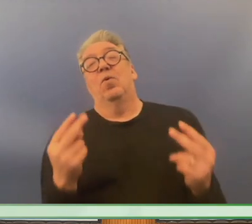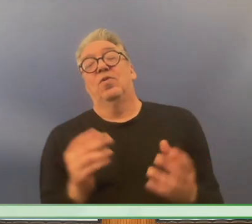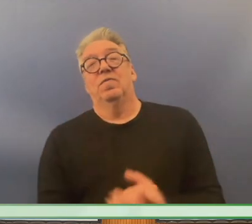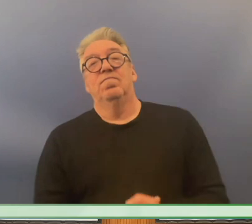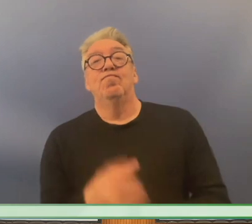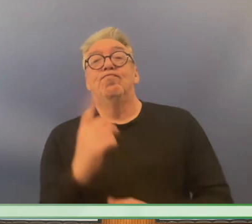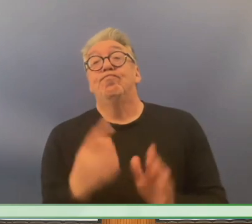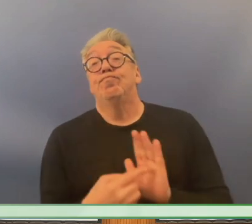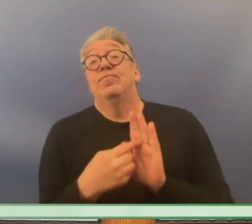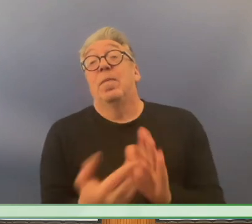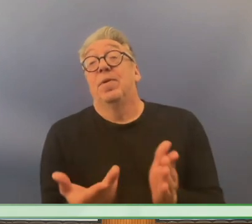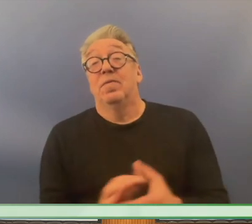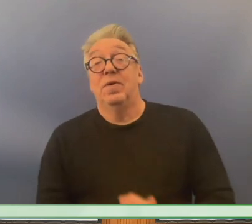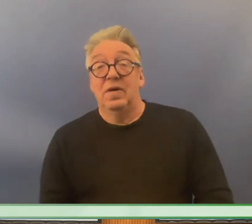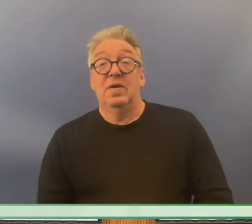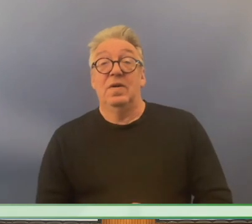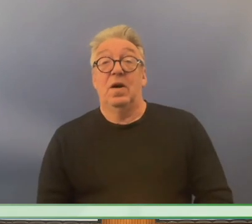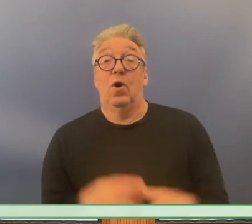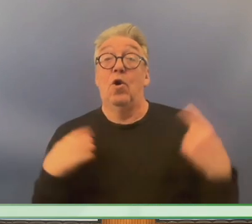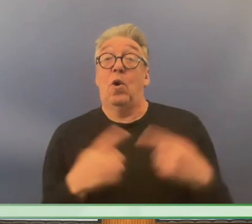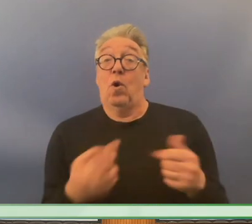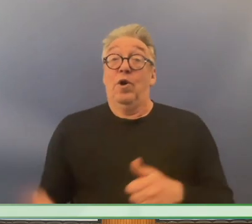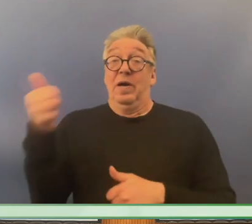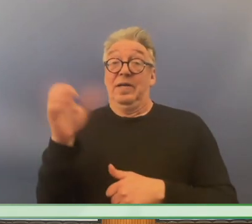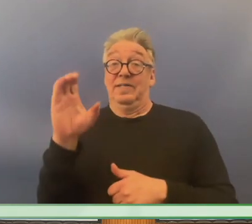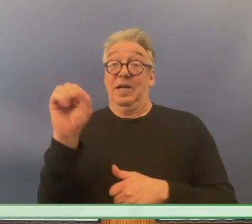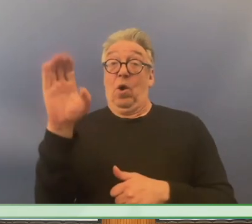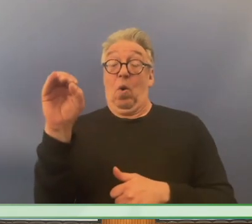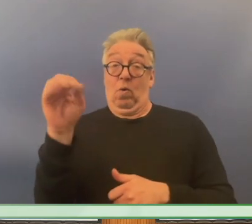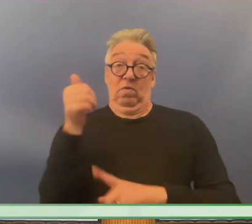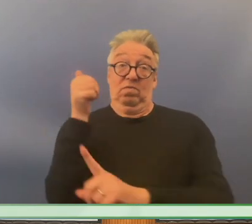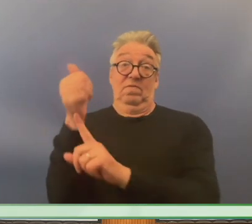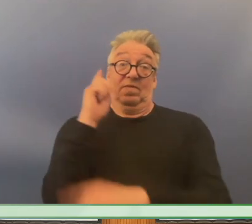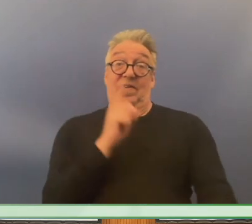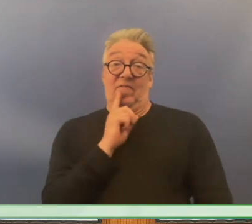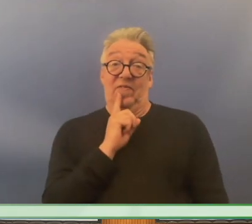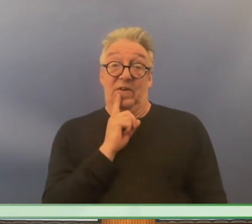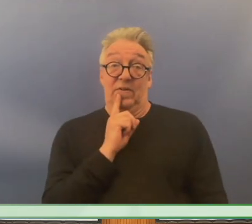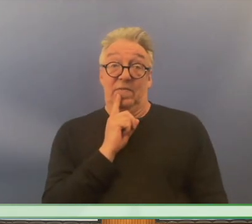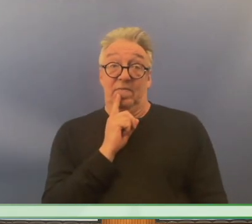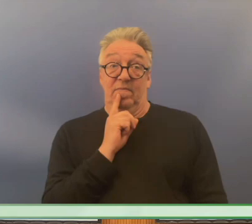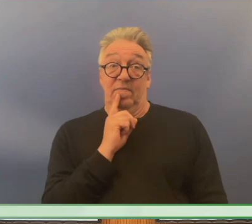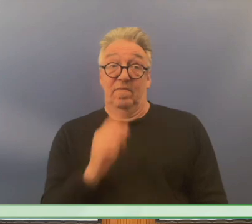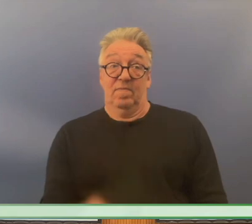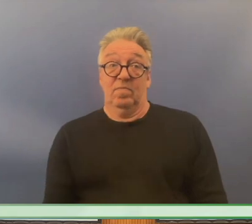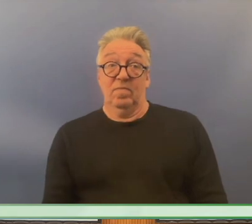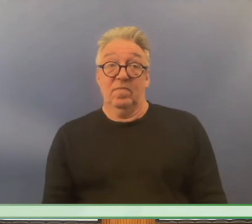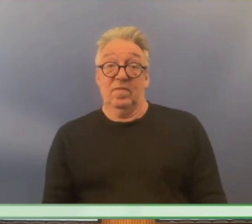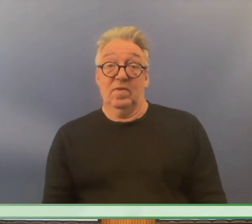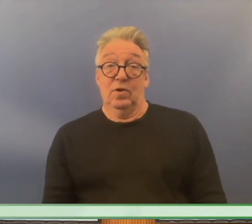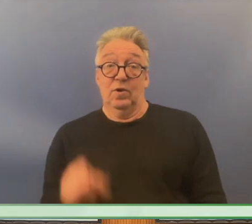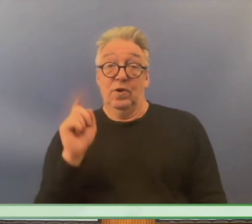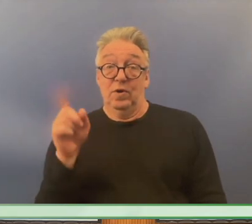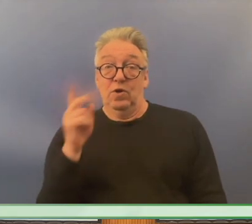that our CEO is a deaf person, so he's standing on the left,